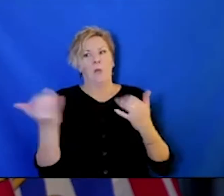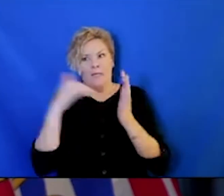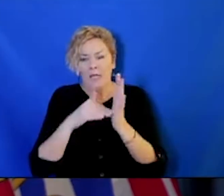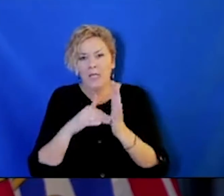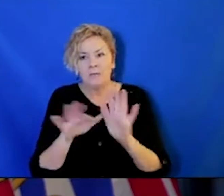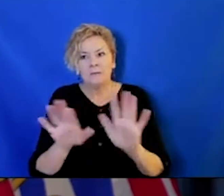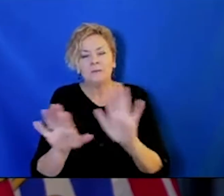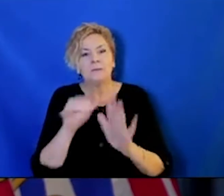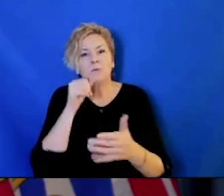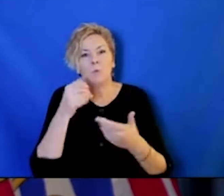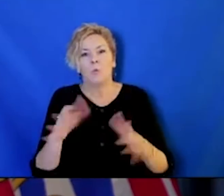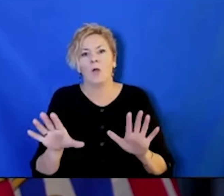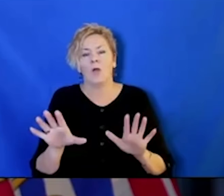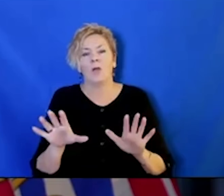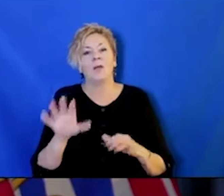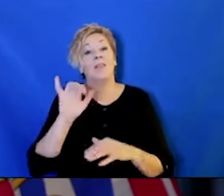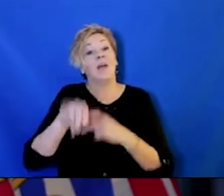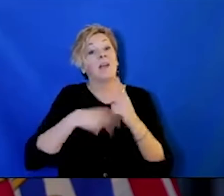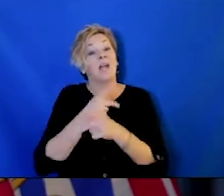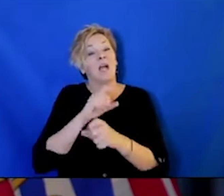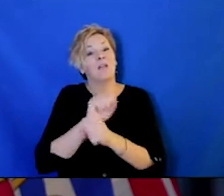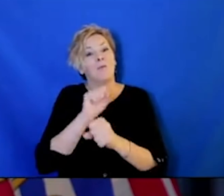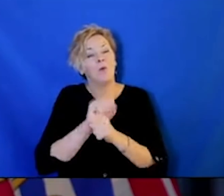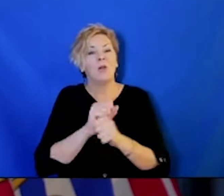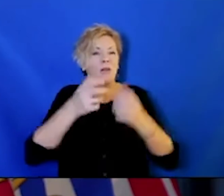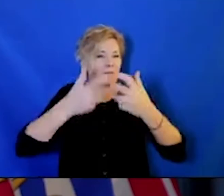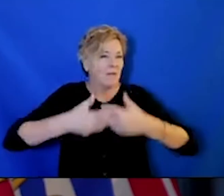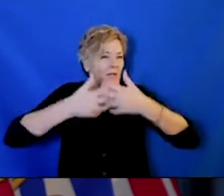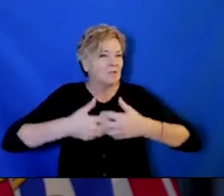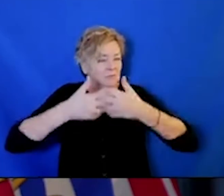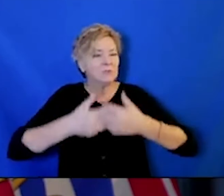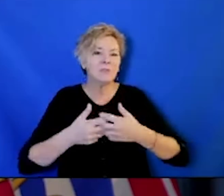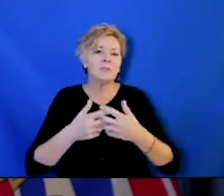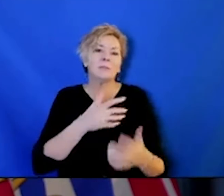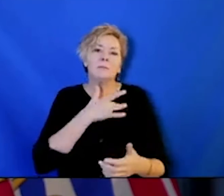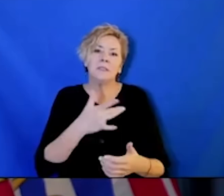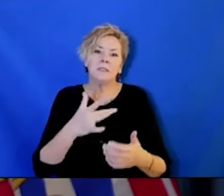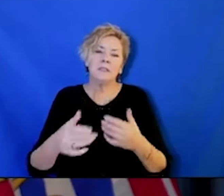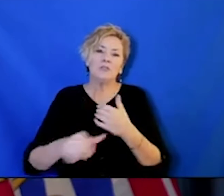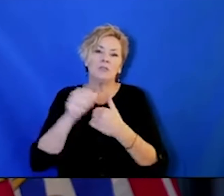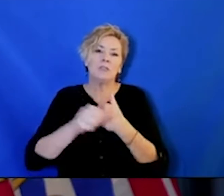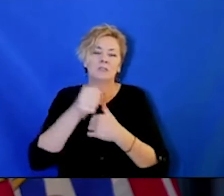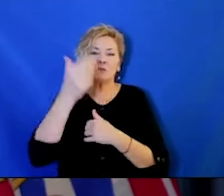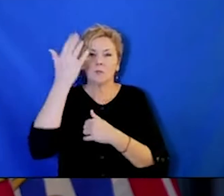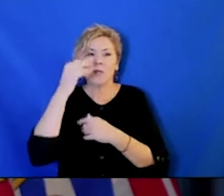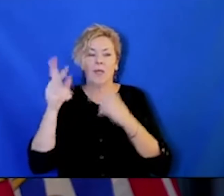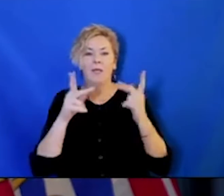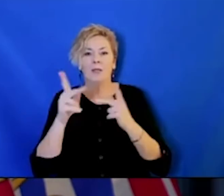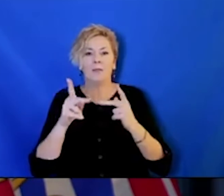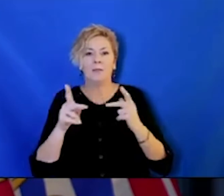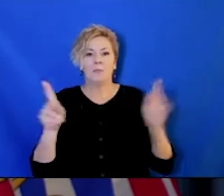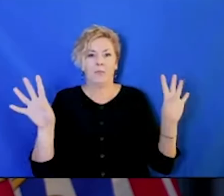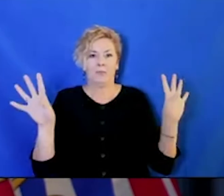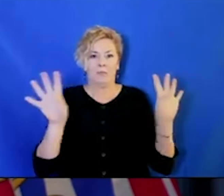of people together and by the nature of the work, and things slip over time. We get a little bit complacent, or people forget